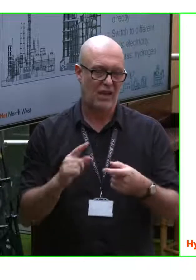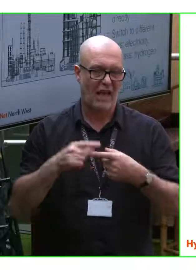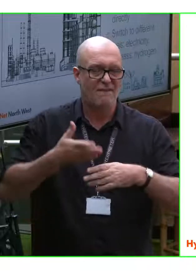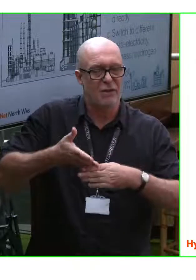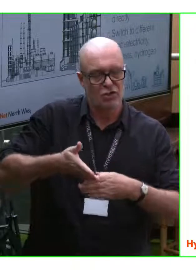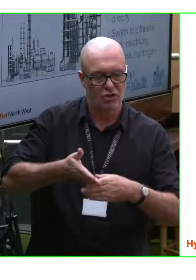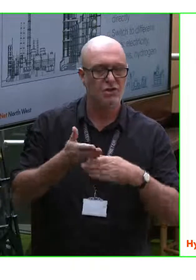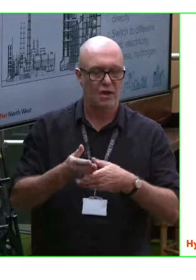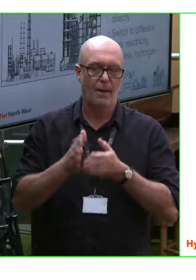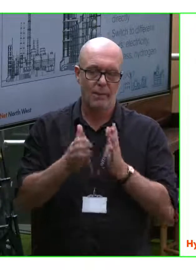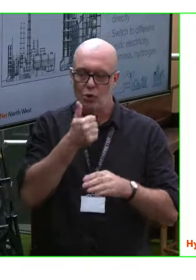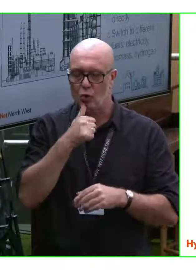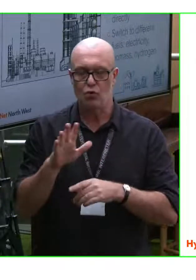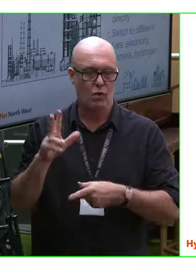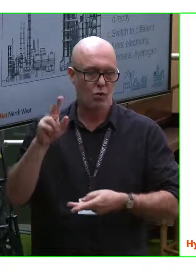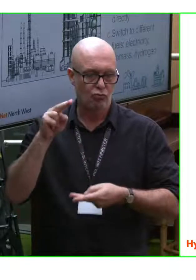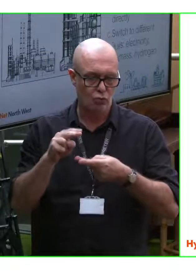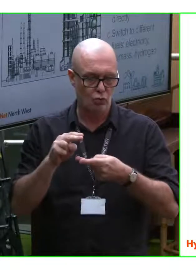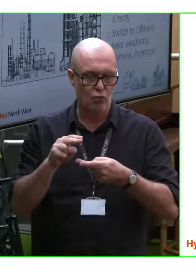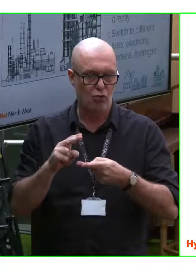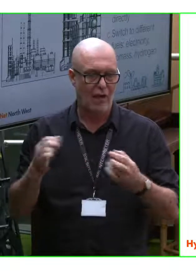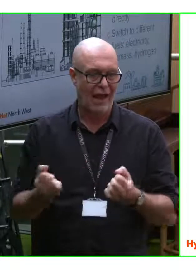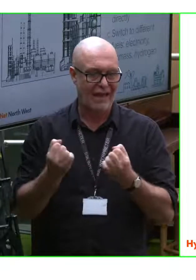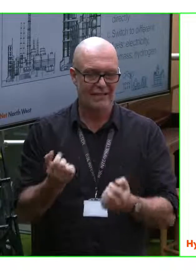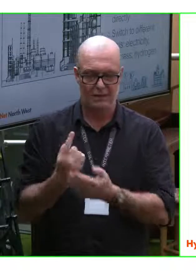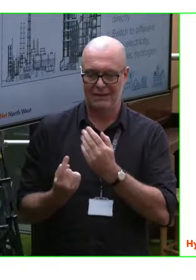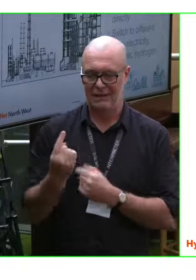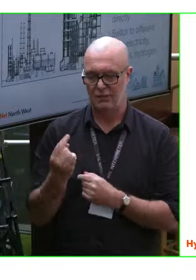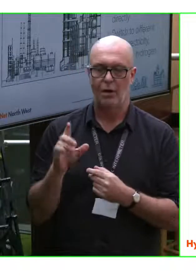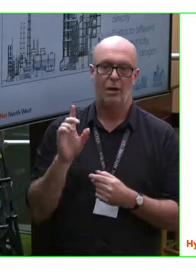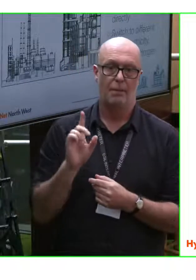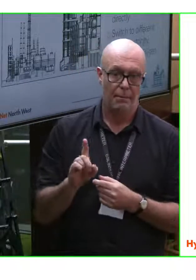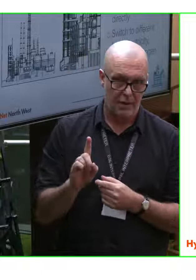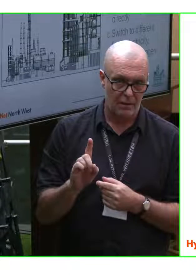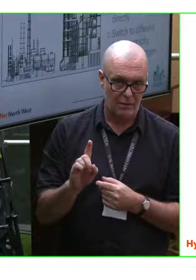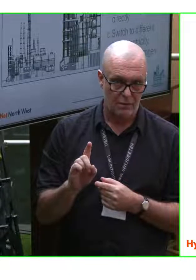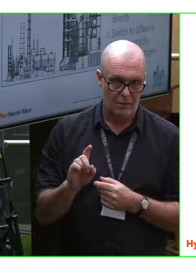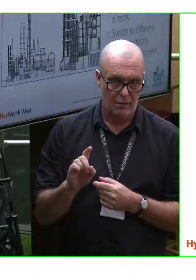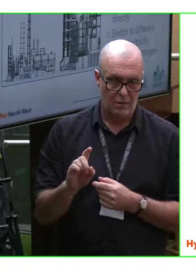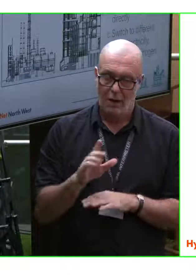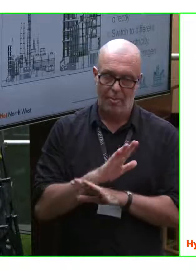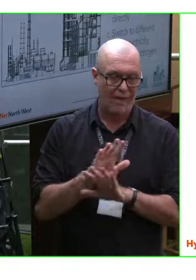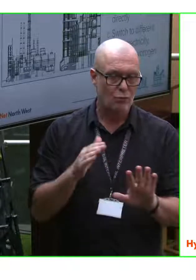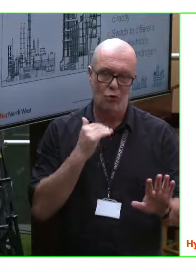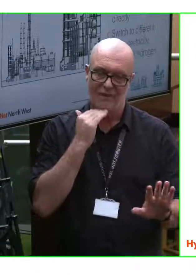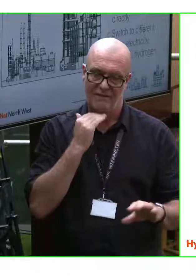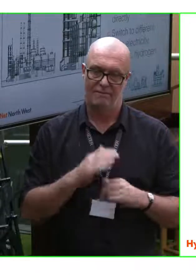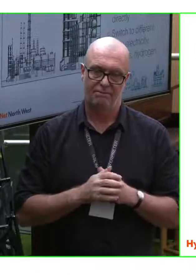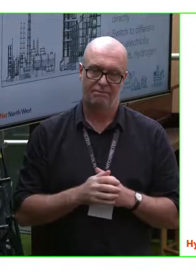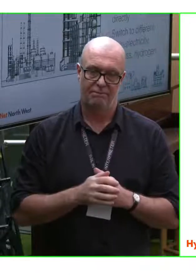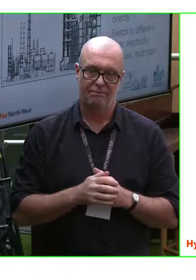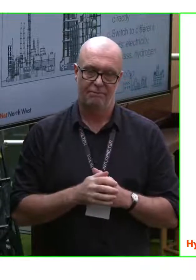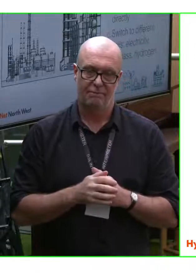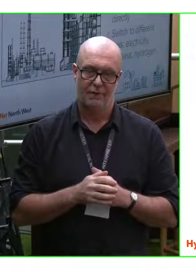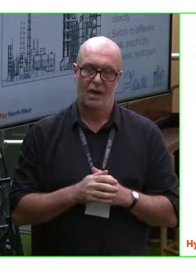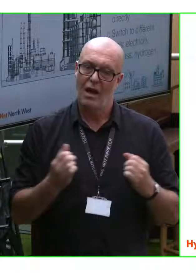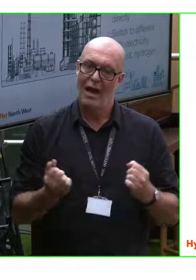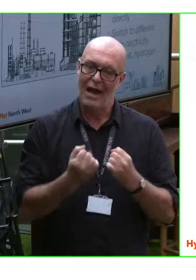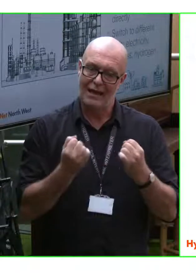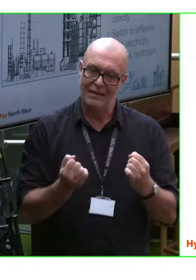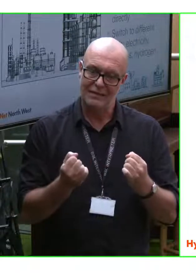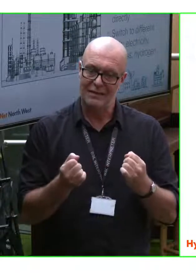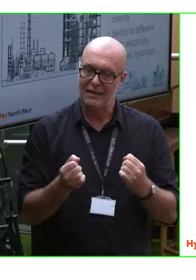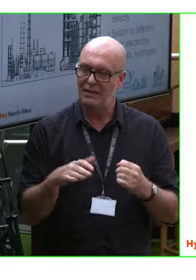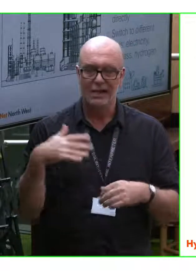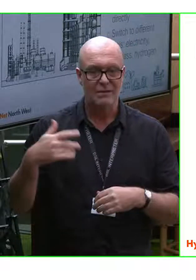They must use less energy. However, don't think that that is a silver bullet. Energy has cost money